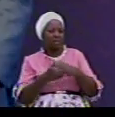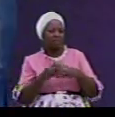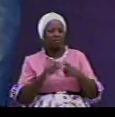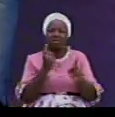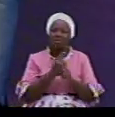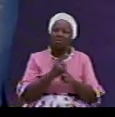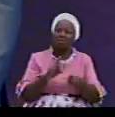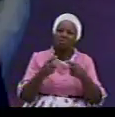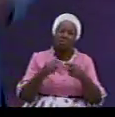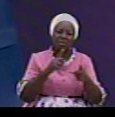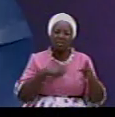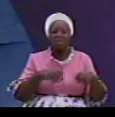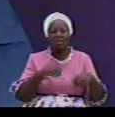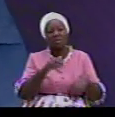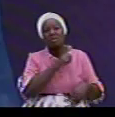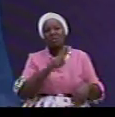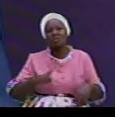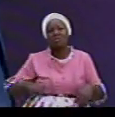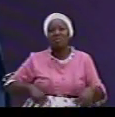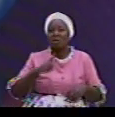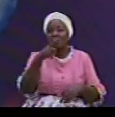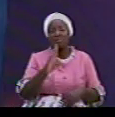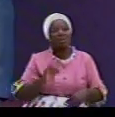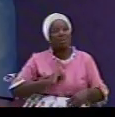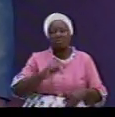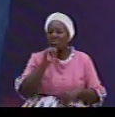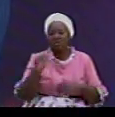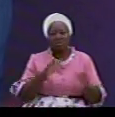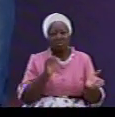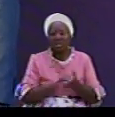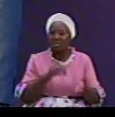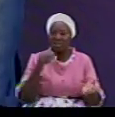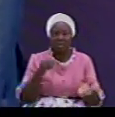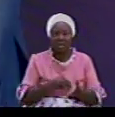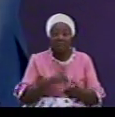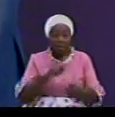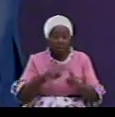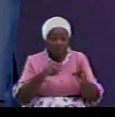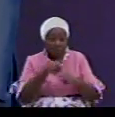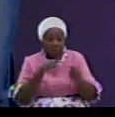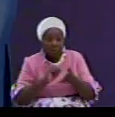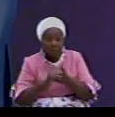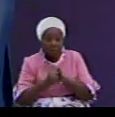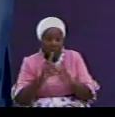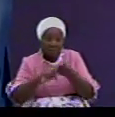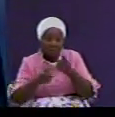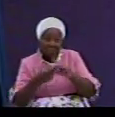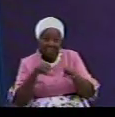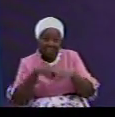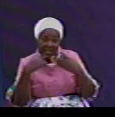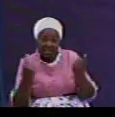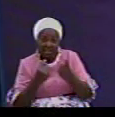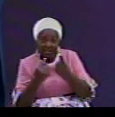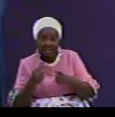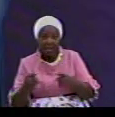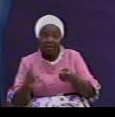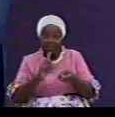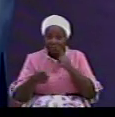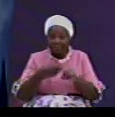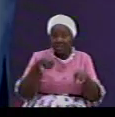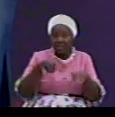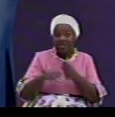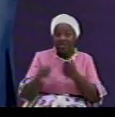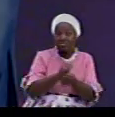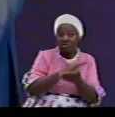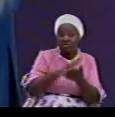will not. And when those partners in sin, partners in destruction, when they